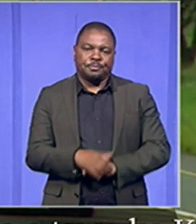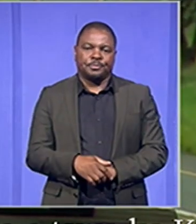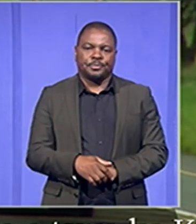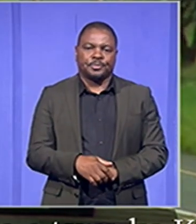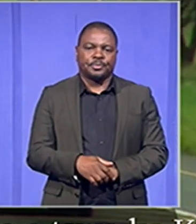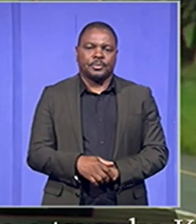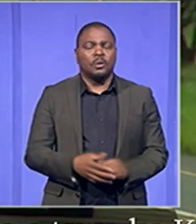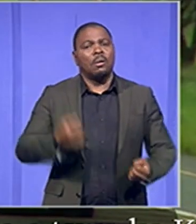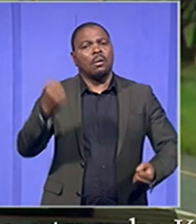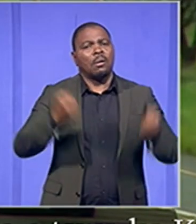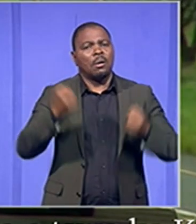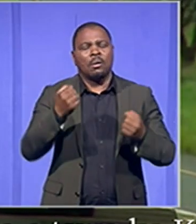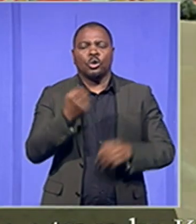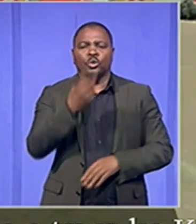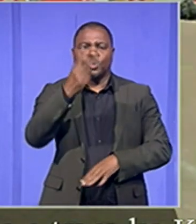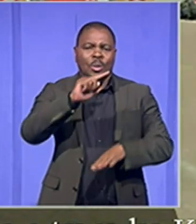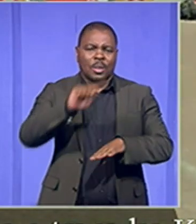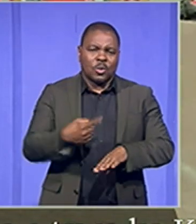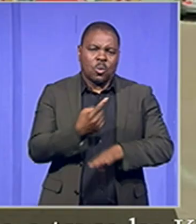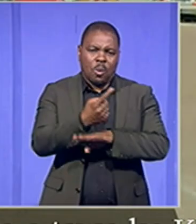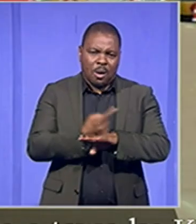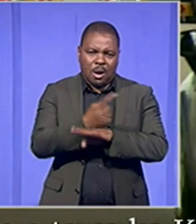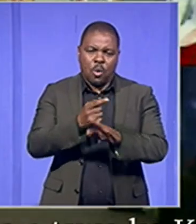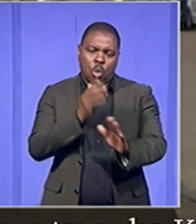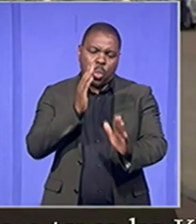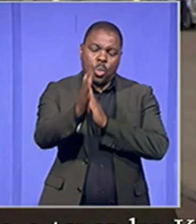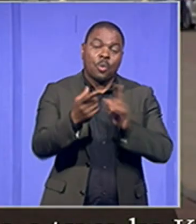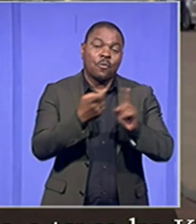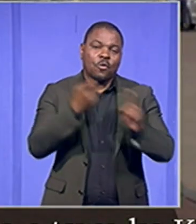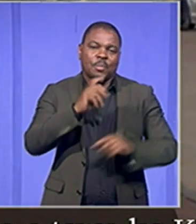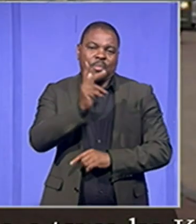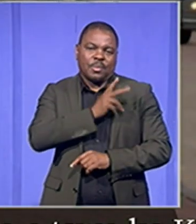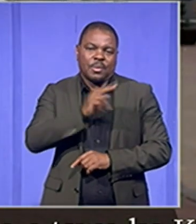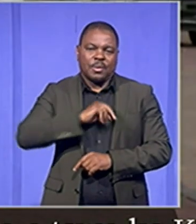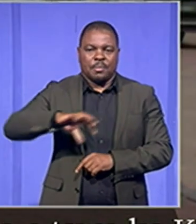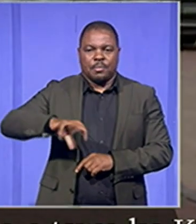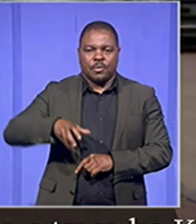bonaetse makoloi ya dikete tse pedi ka hora a tswang provinseng ya KwaZulu-Natal.